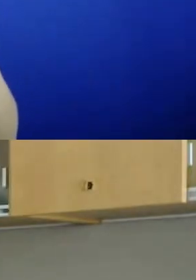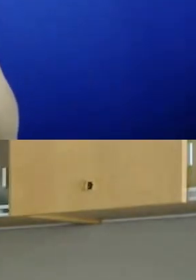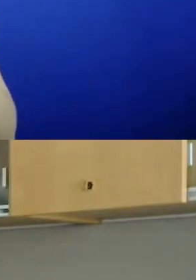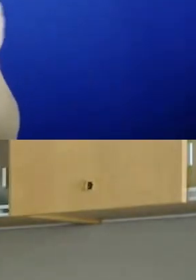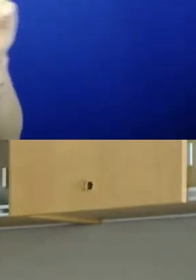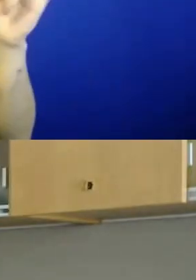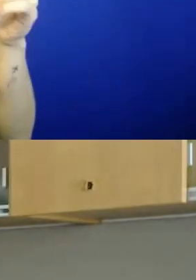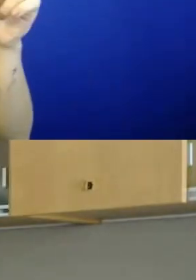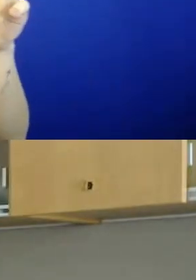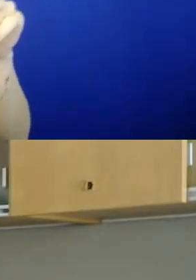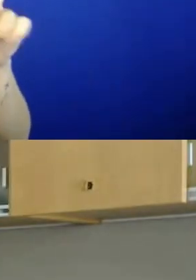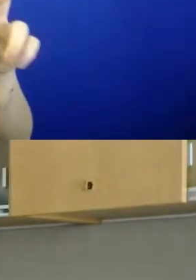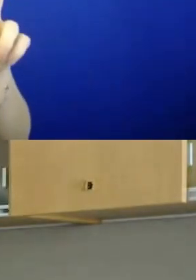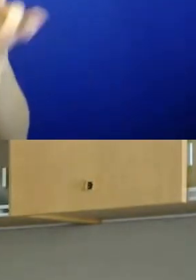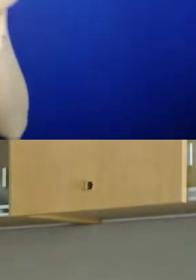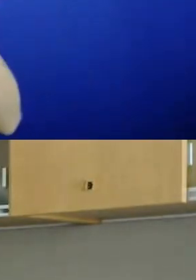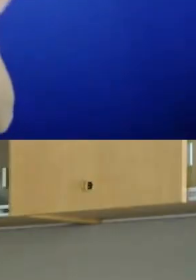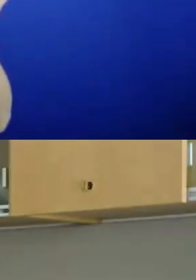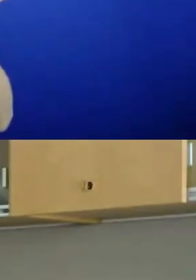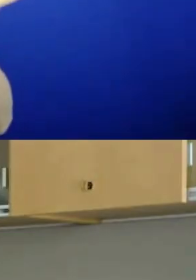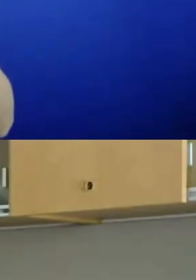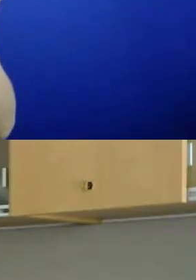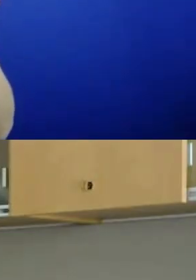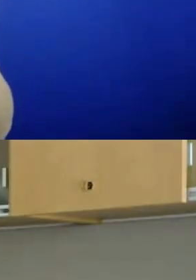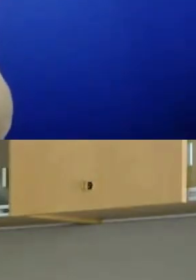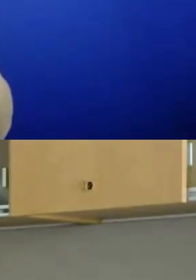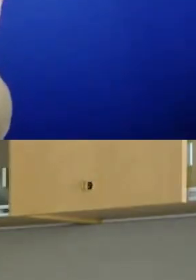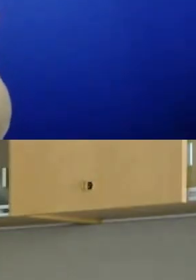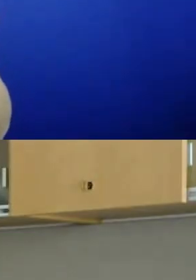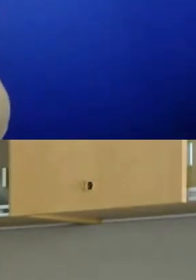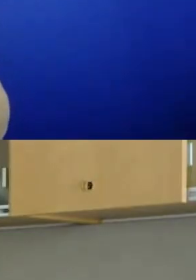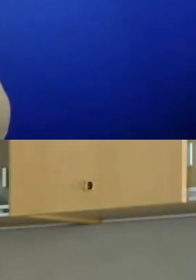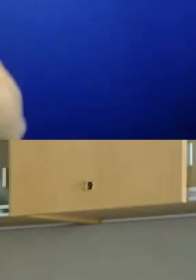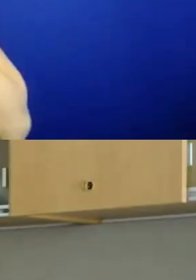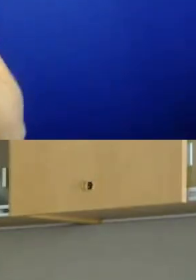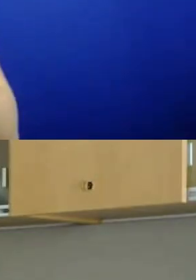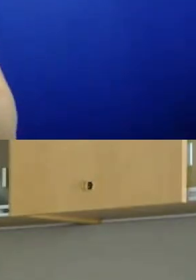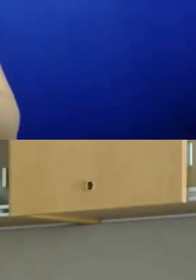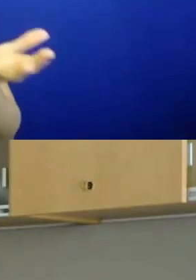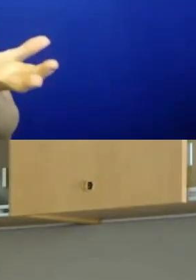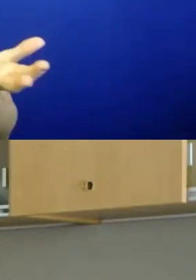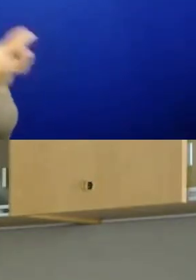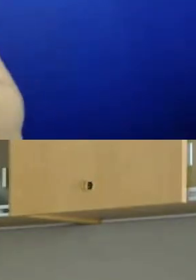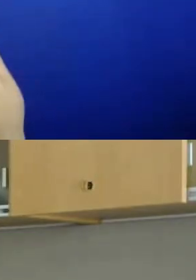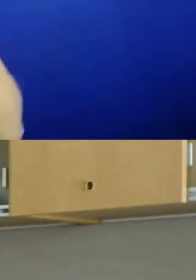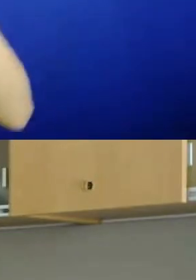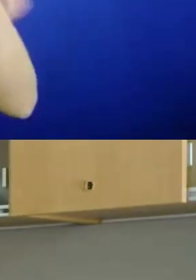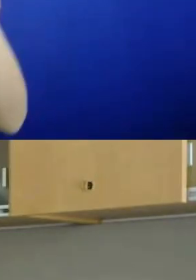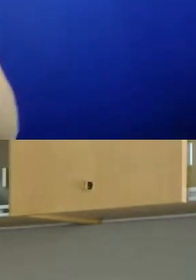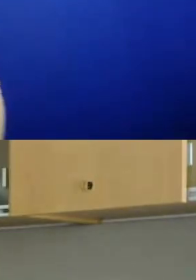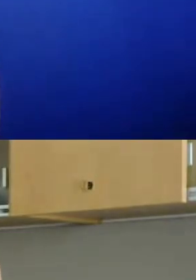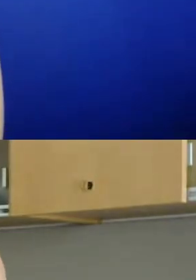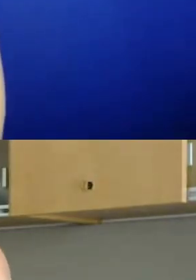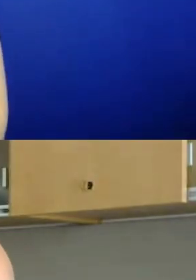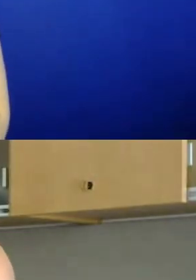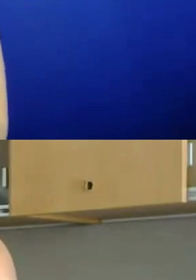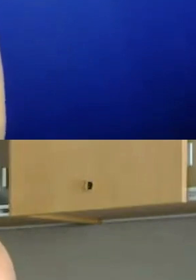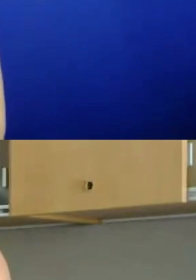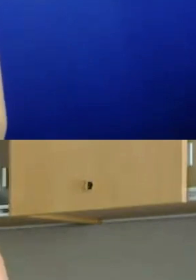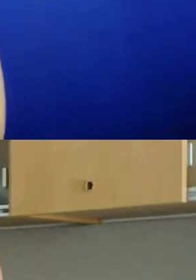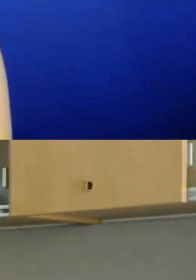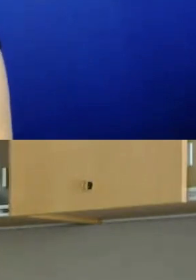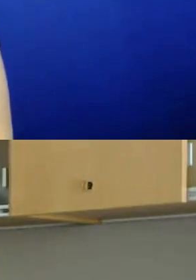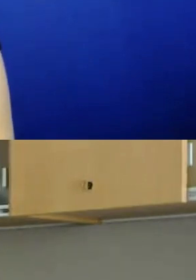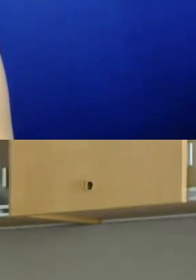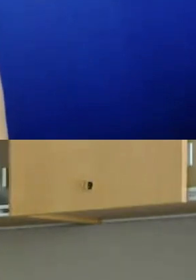urinary carcinogens and found Hmm. basically none in them. So, I'm going to send that to you, okay? Yeah, no, that would be perfect. I would Yep.